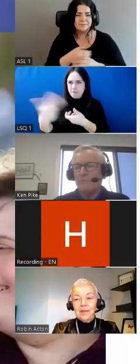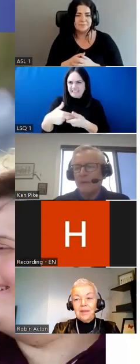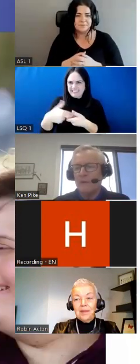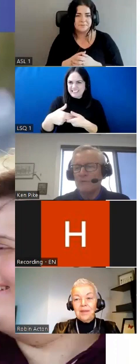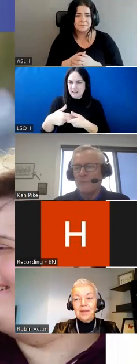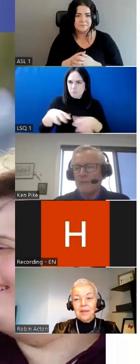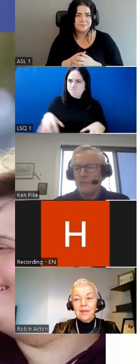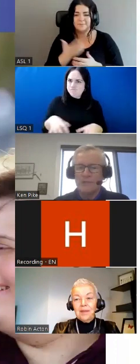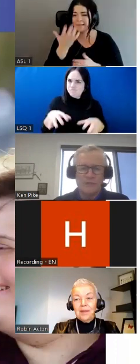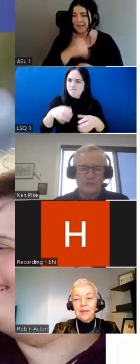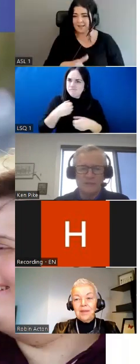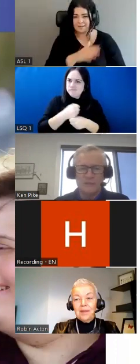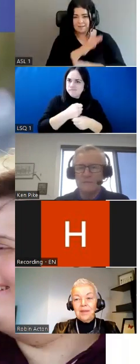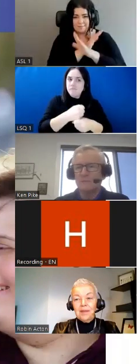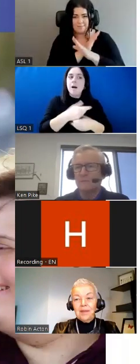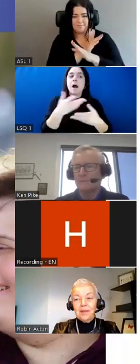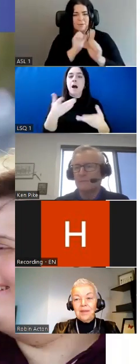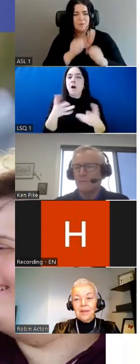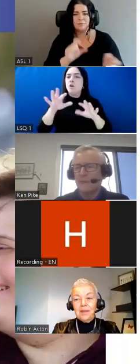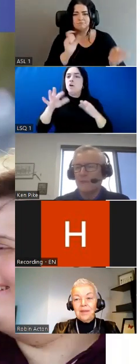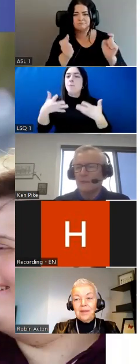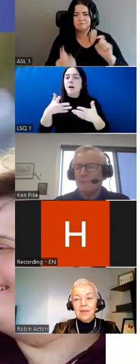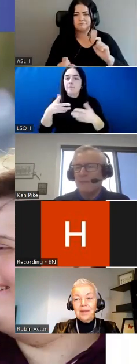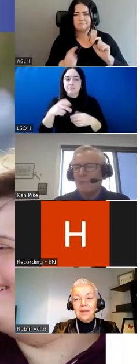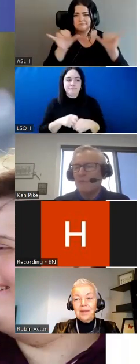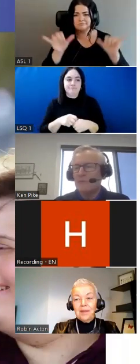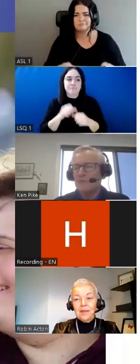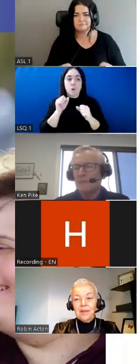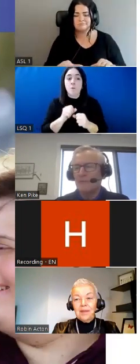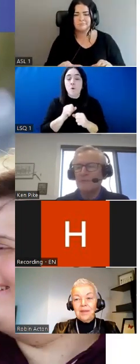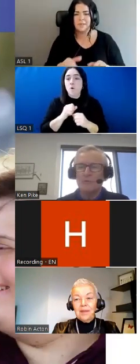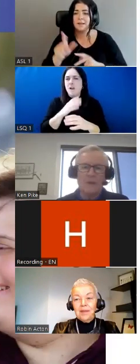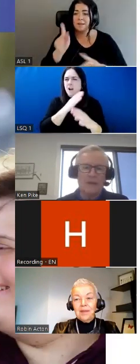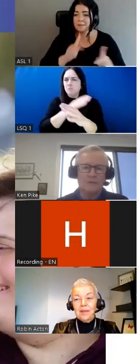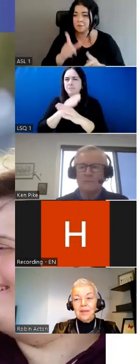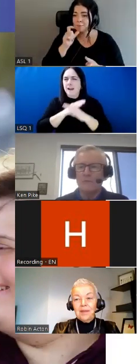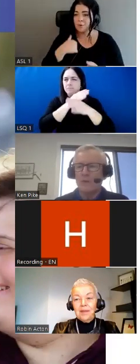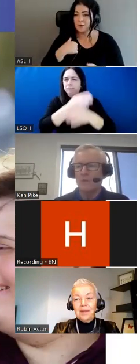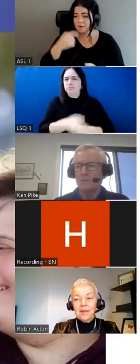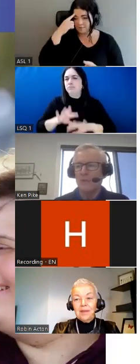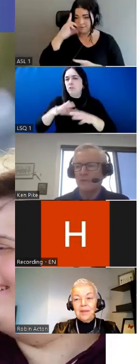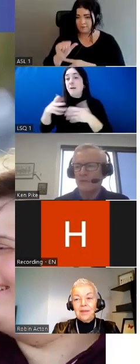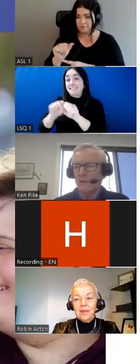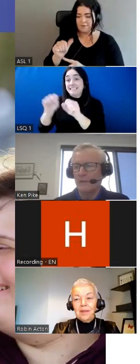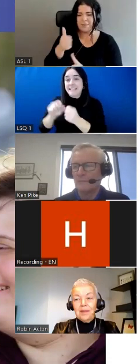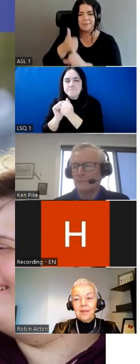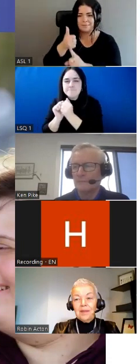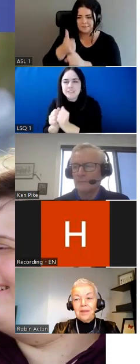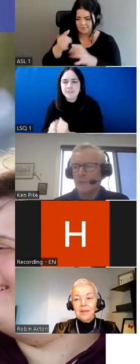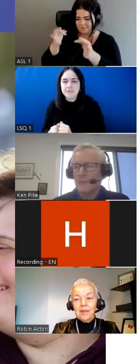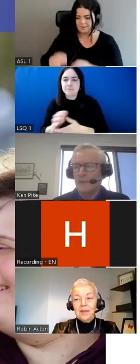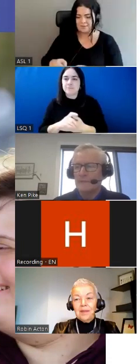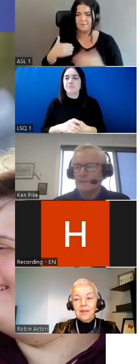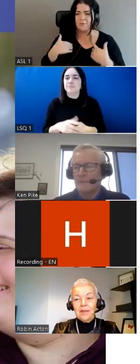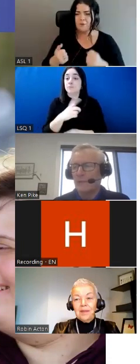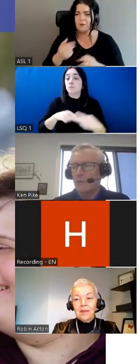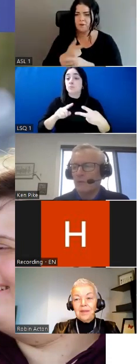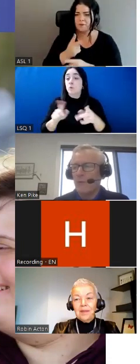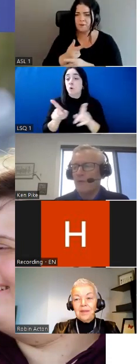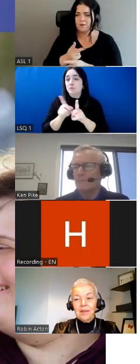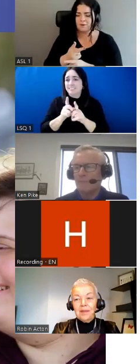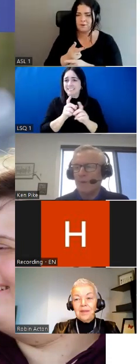remove barriers by changing systems. Let people with disabilities direct their own healthcare.